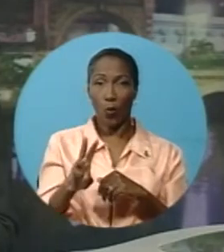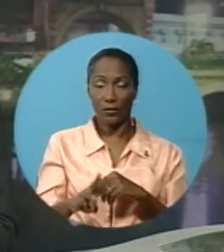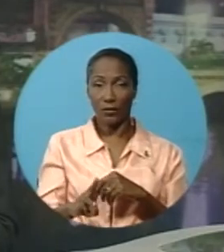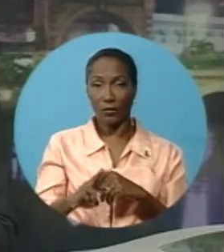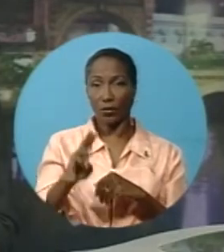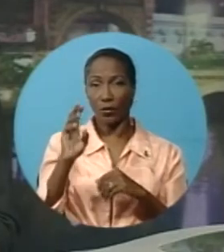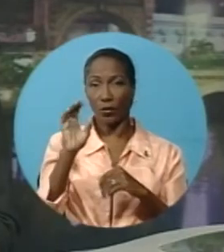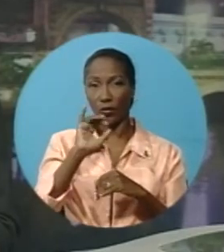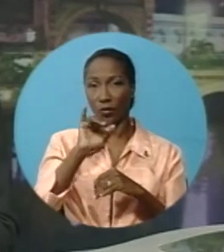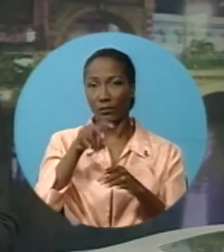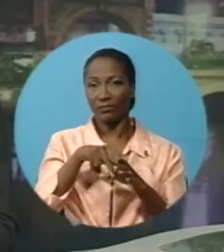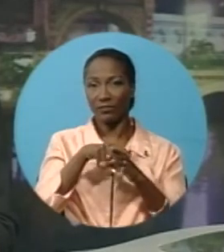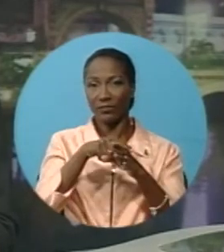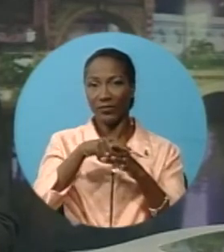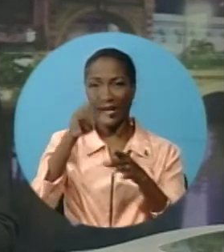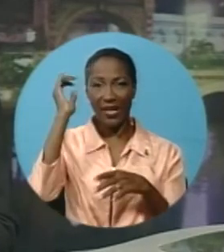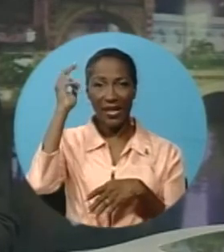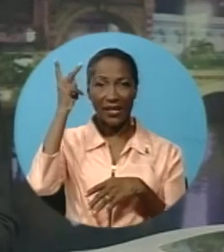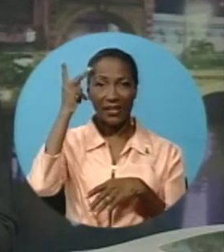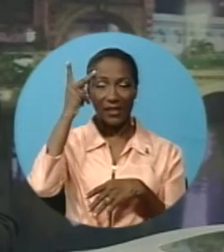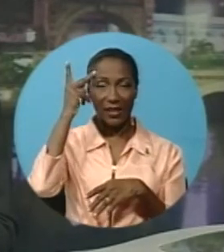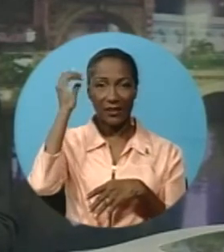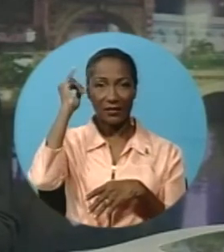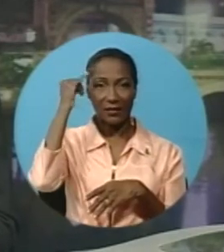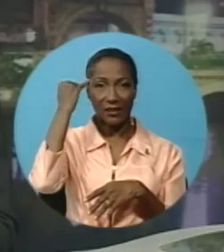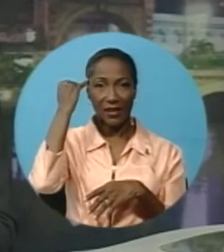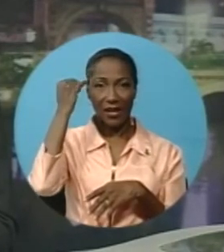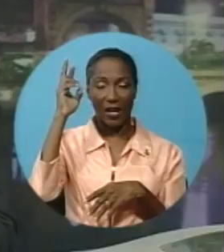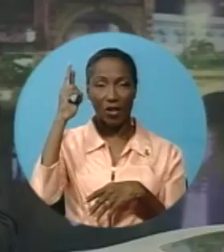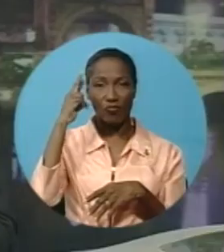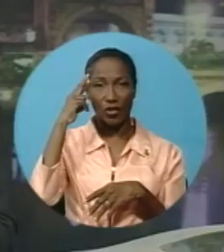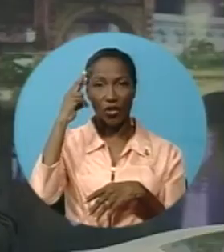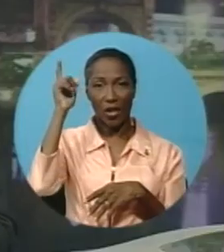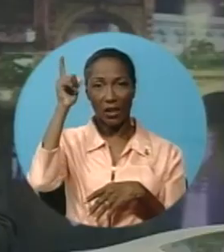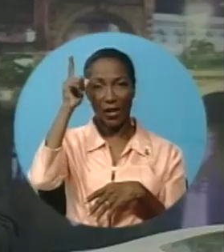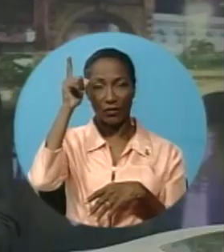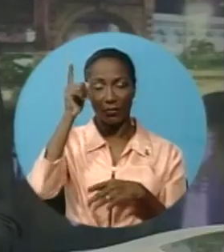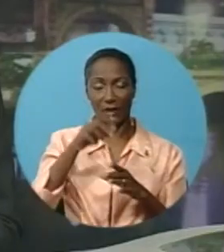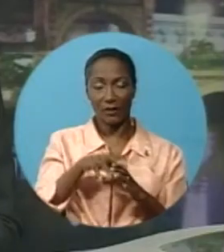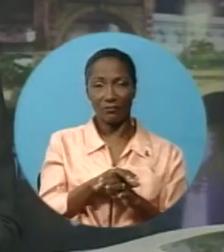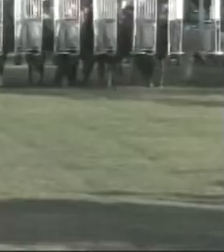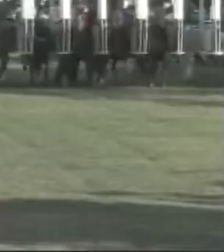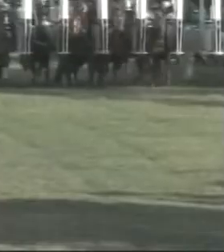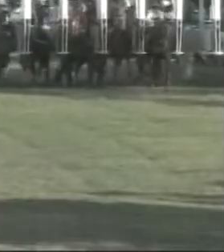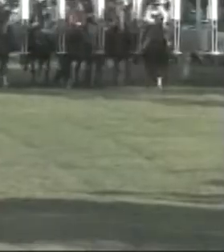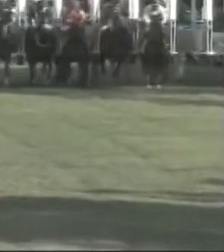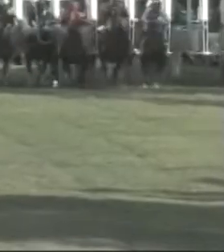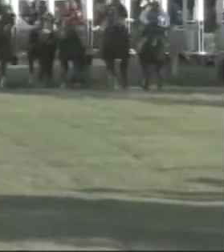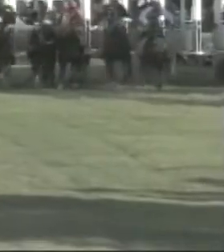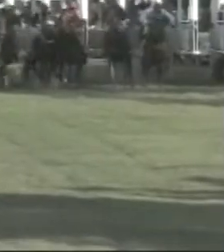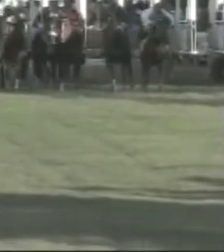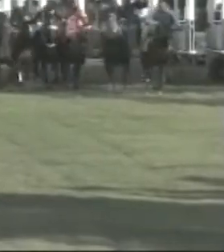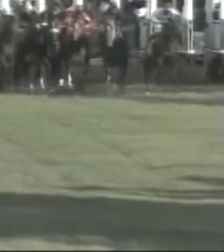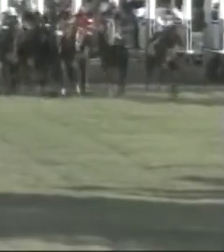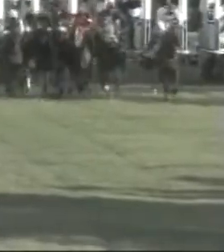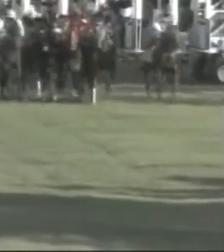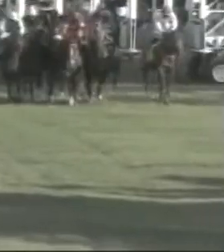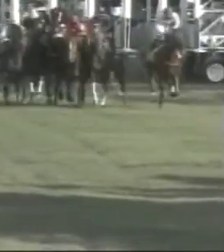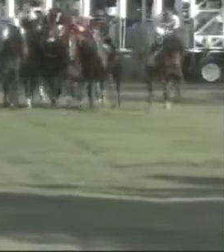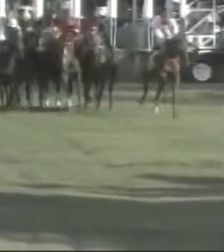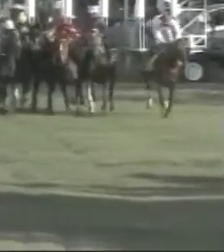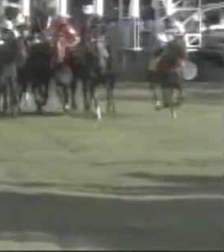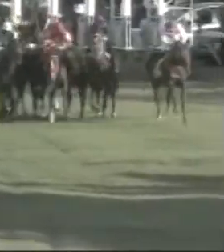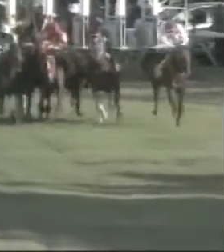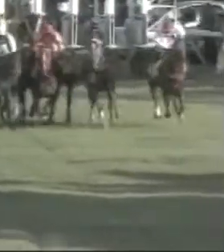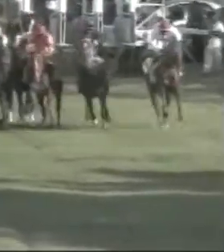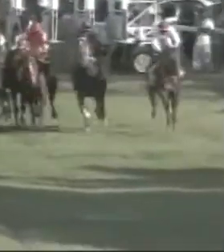who rode Joshua, and Rashawn Latchman third on board Janax Gold. The red flag is raised. There goes the lights, and they're off